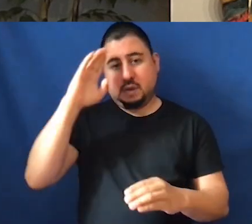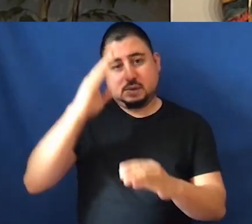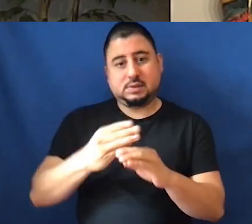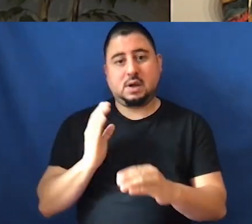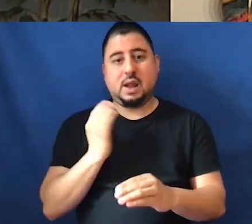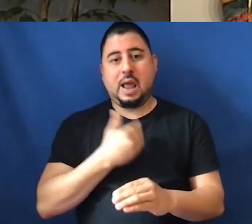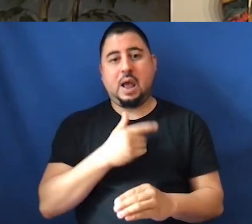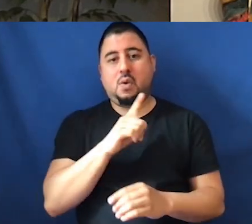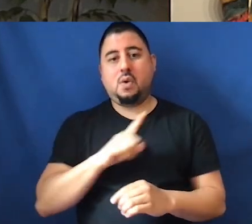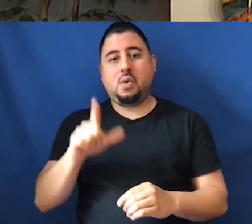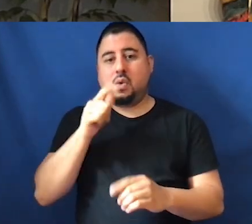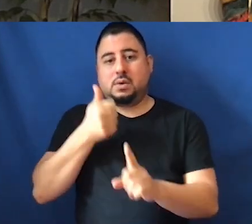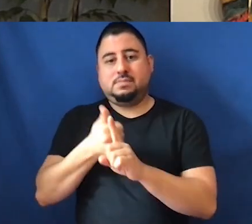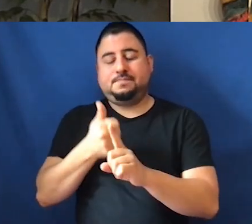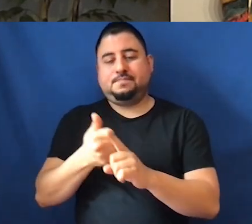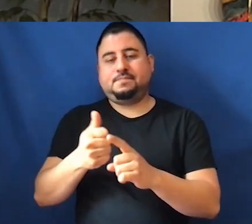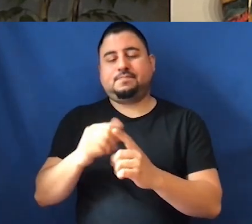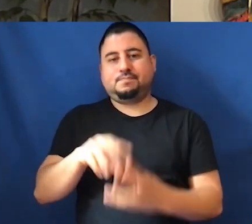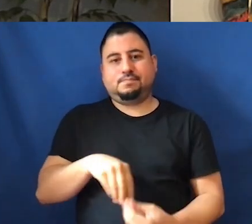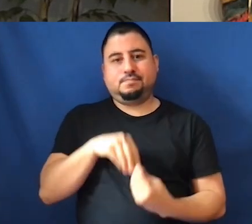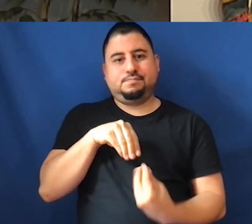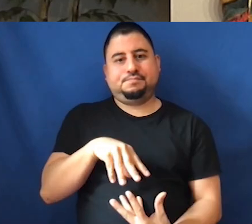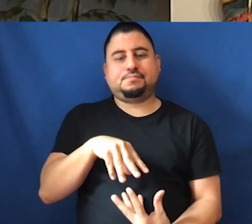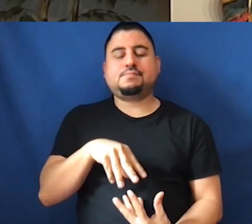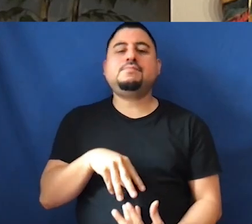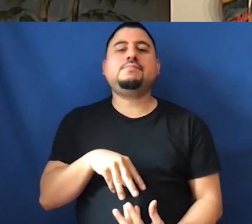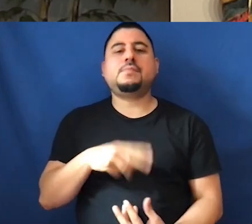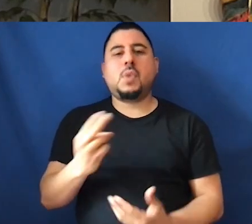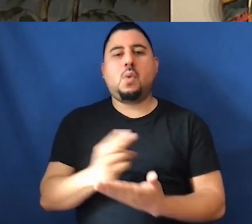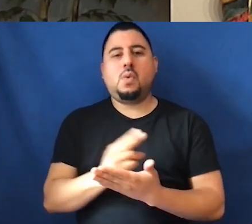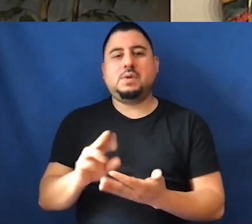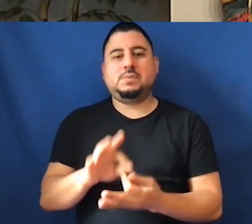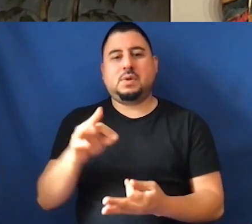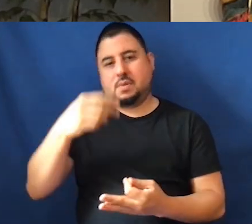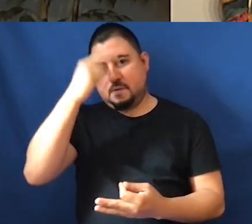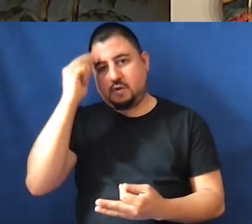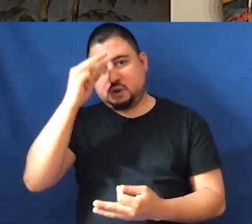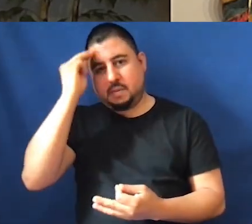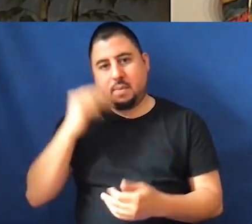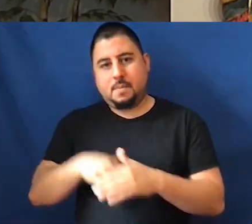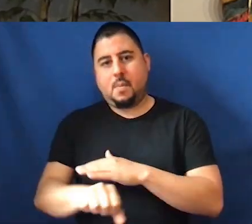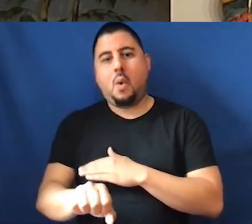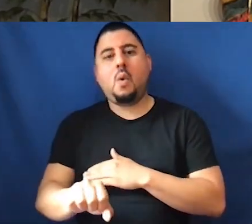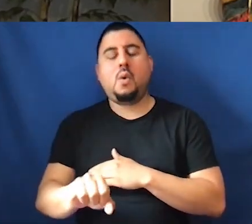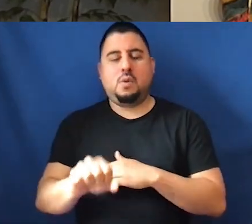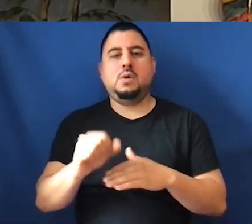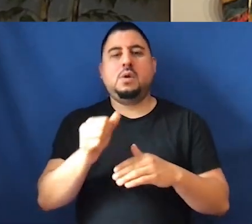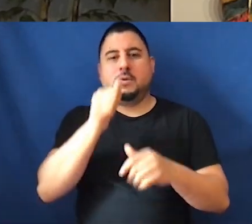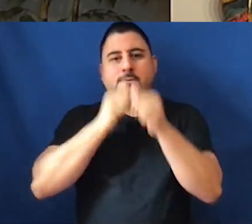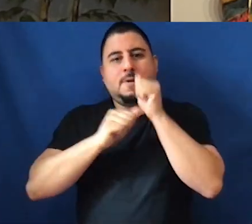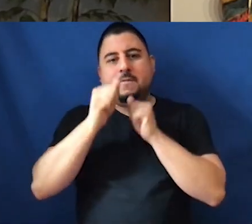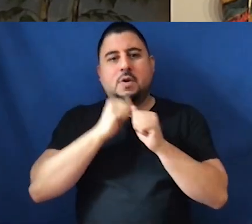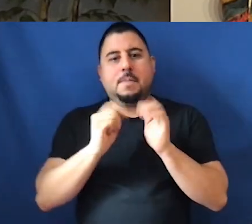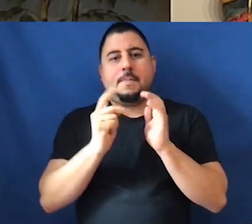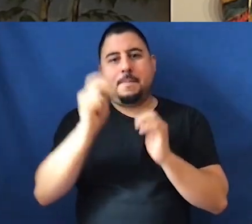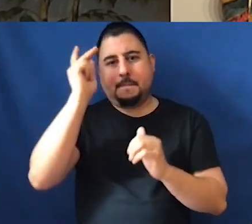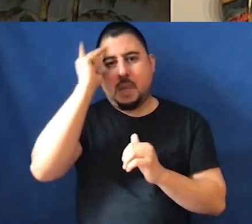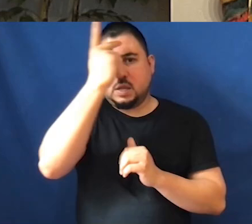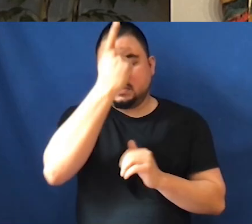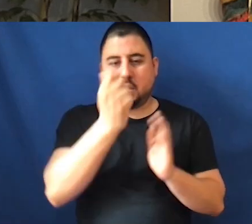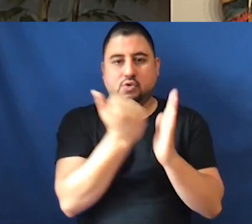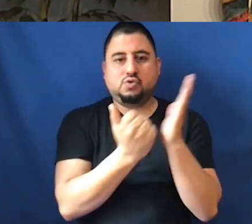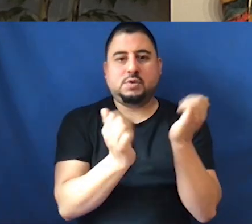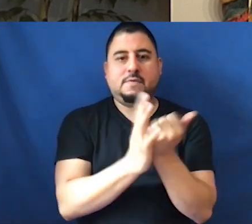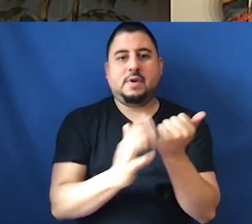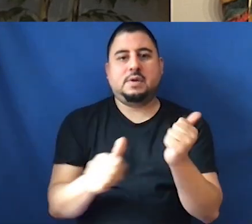our Lord, who was conceived by the Holy Spirit, born of the Virgin Mary, suffered under Pontius Pilate, was